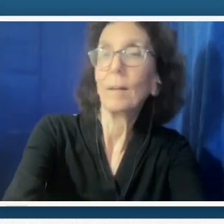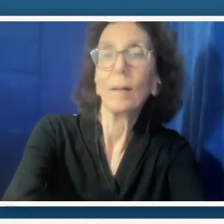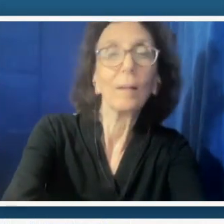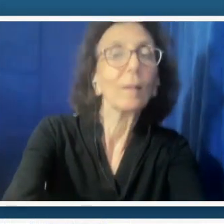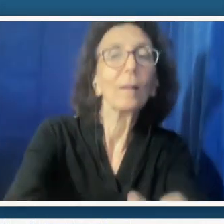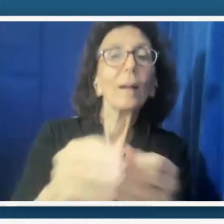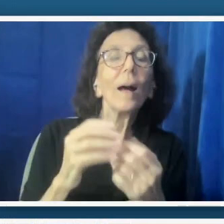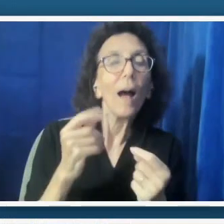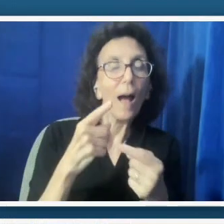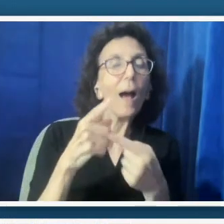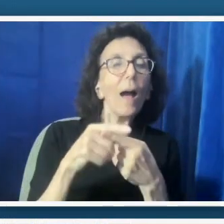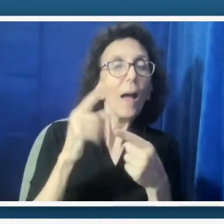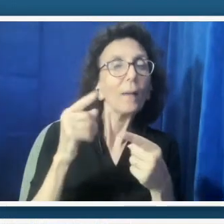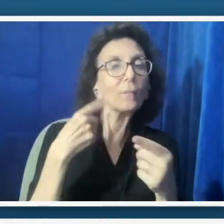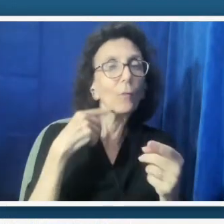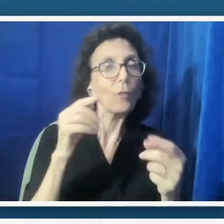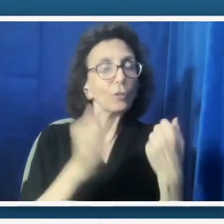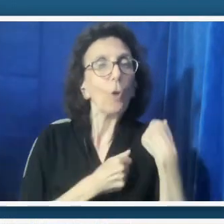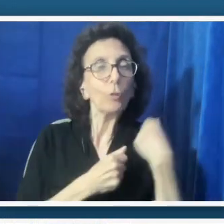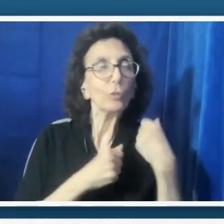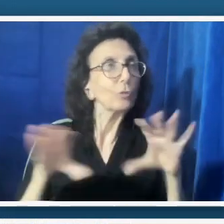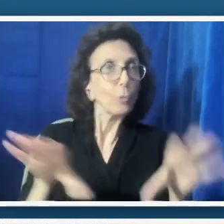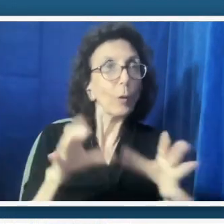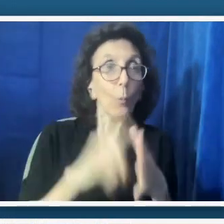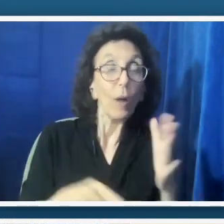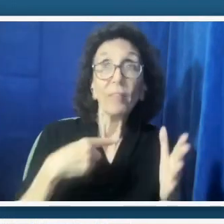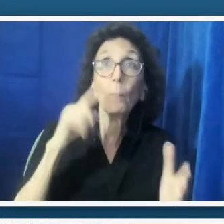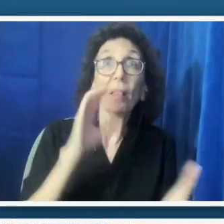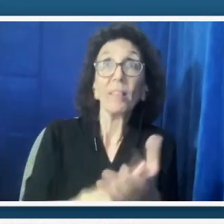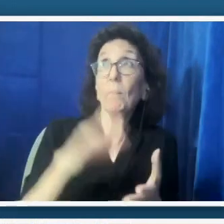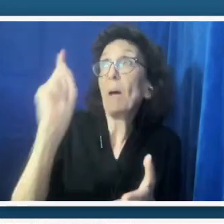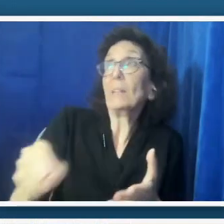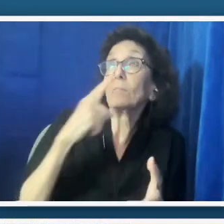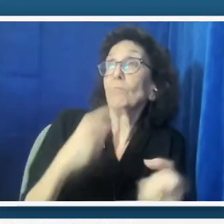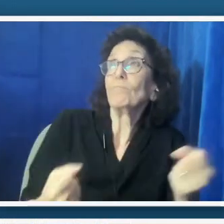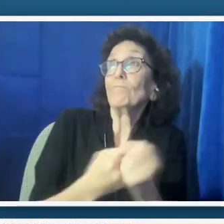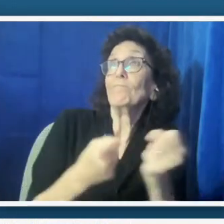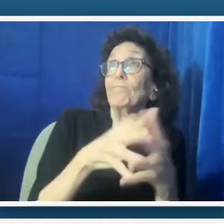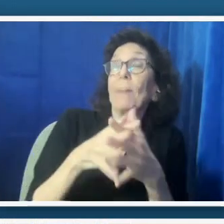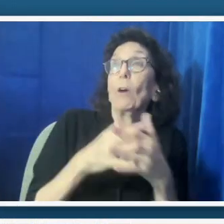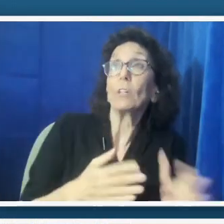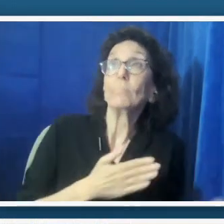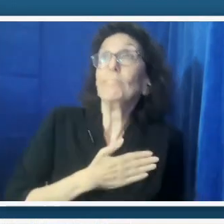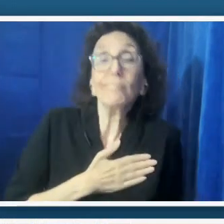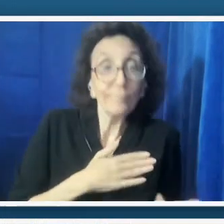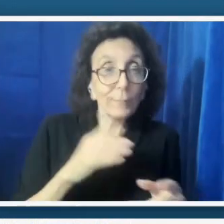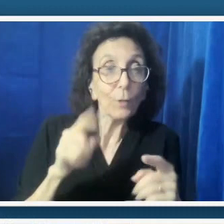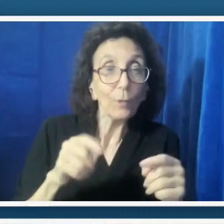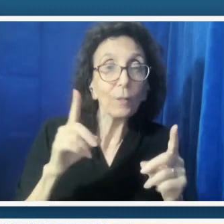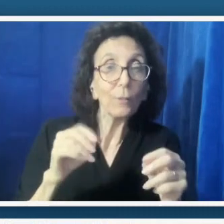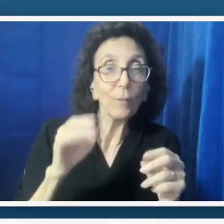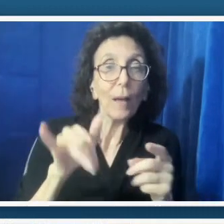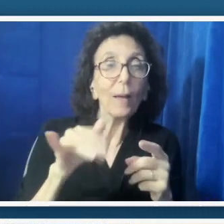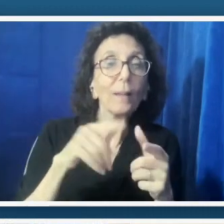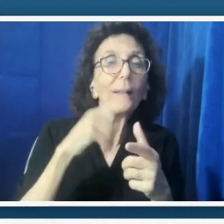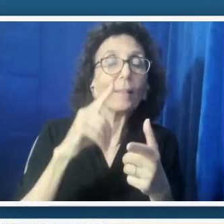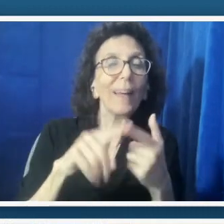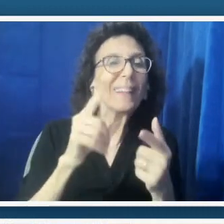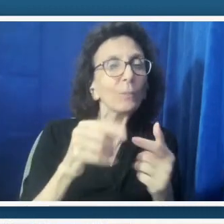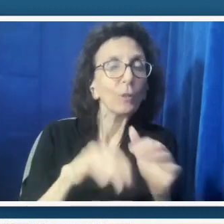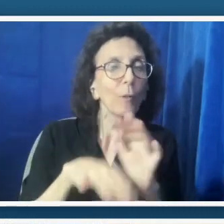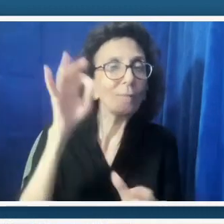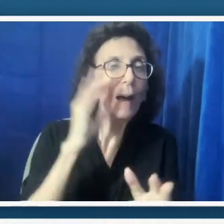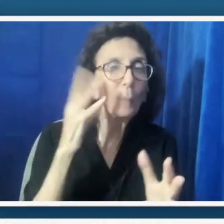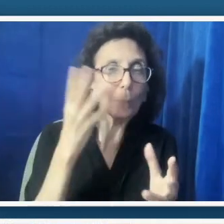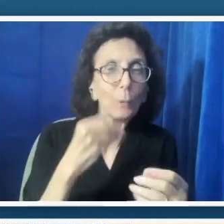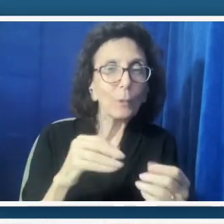what I'm sure they, in many cases, believed to be their patriotic duty to the country. So I think that that's a place where you can find some beauty